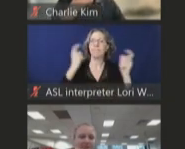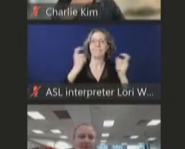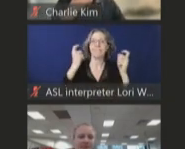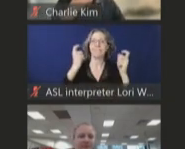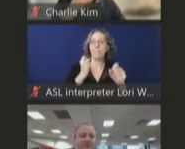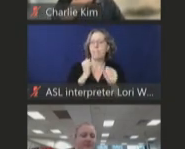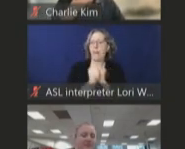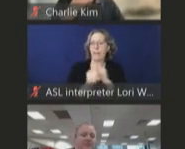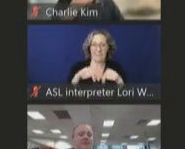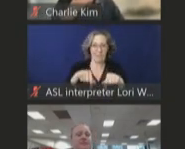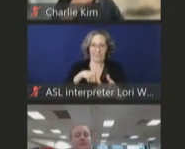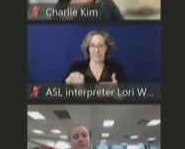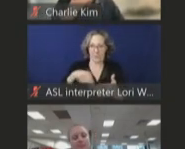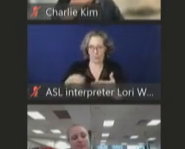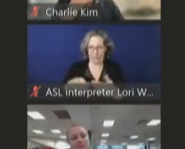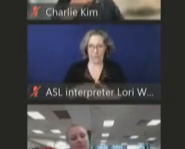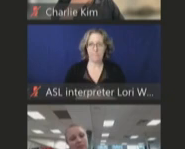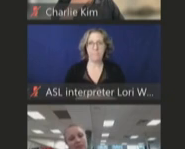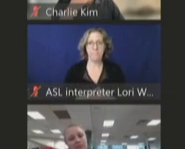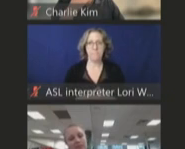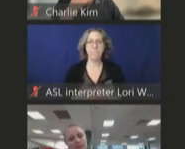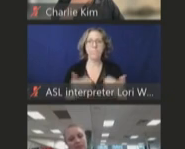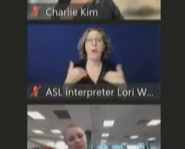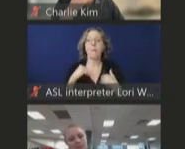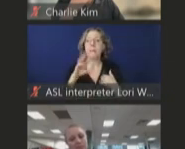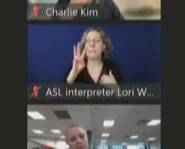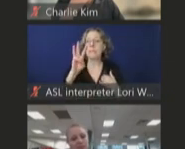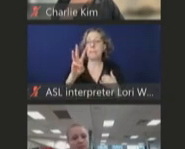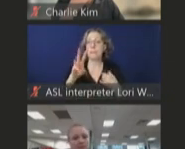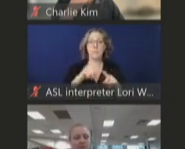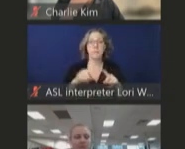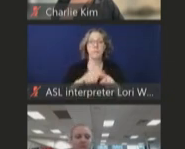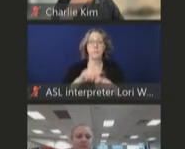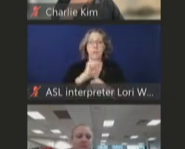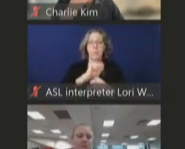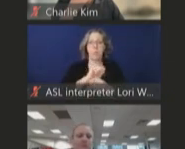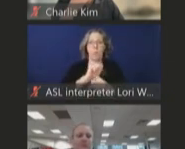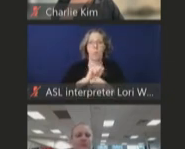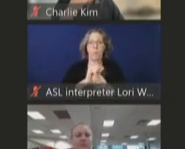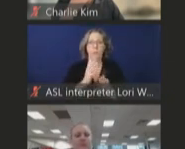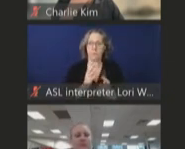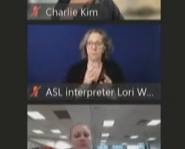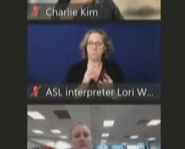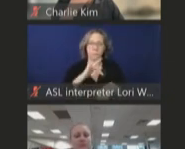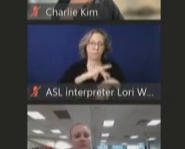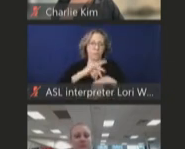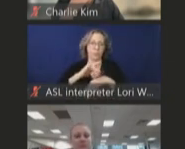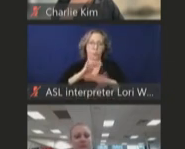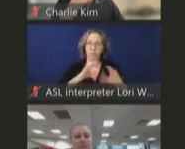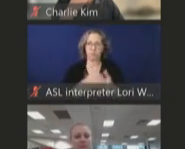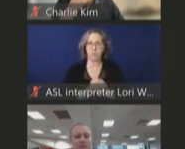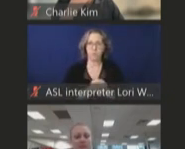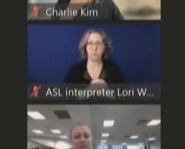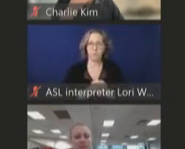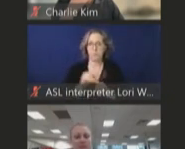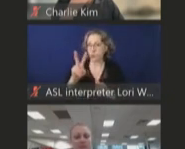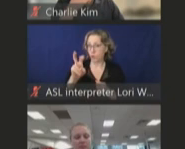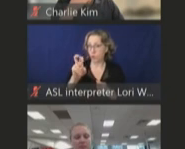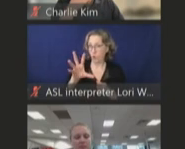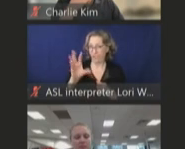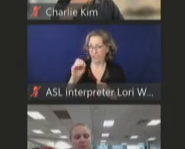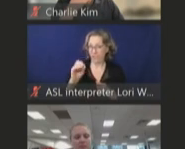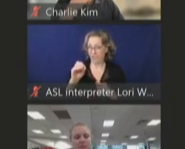anniversary this week. So we have 6 employee resource groups, 250 active members throughout the front